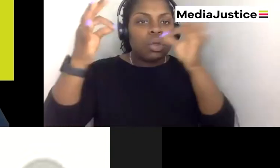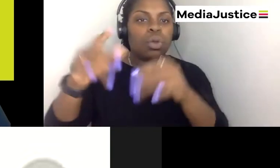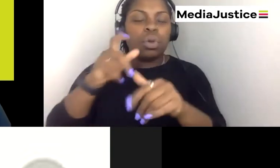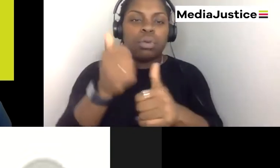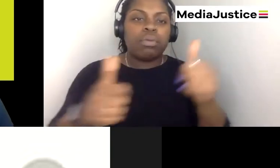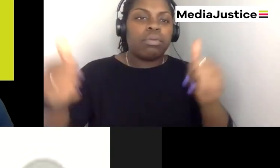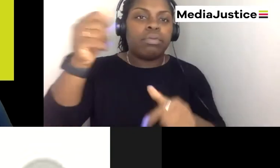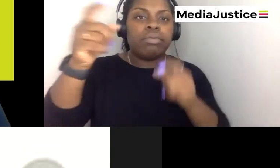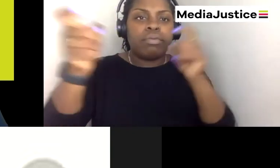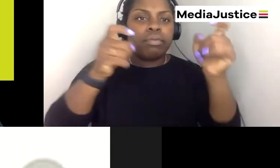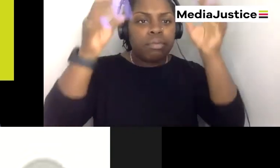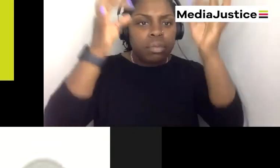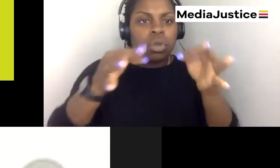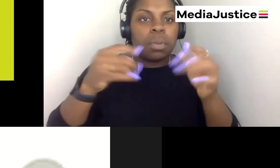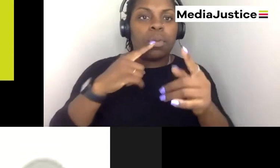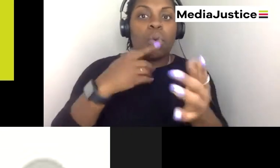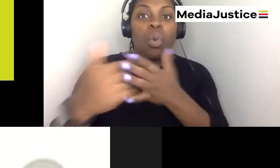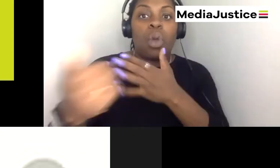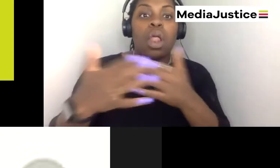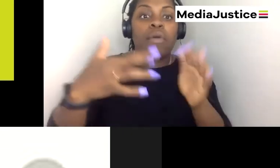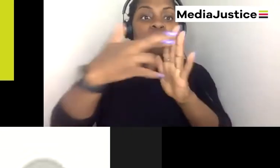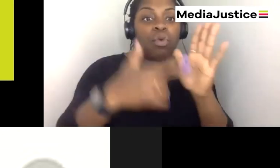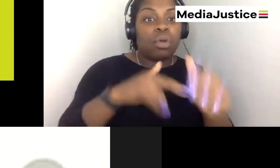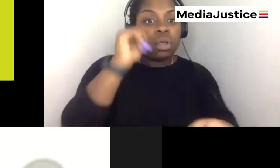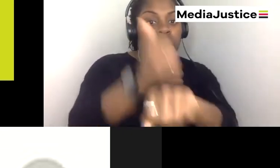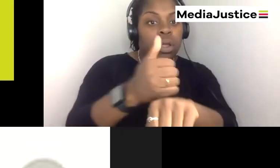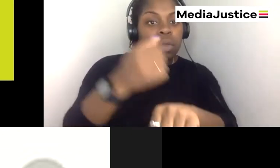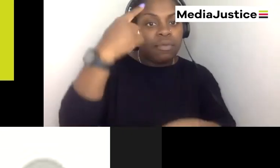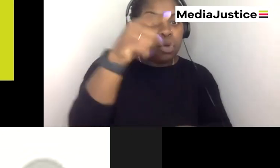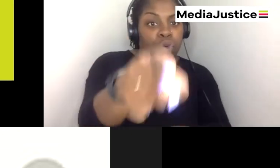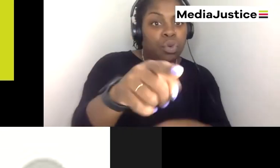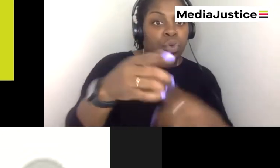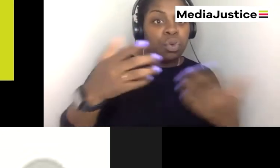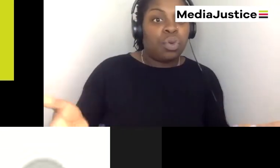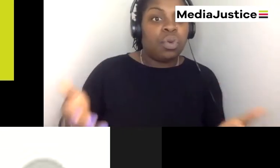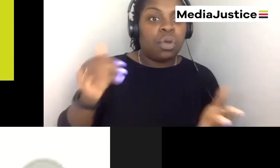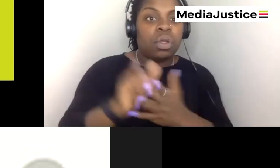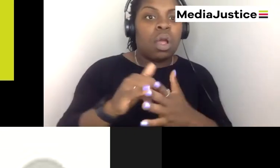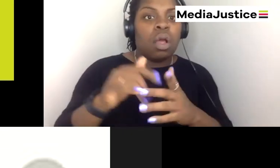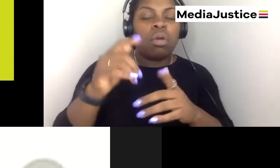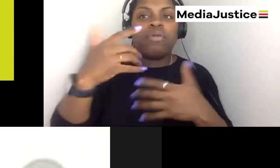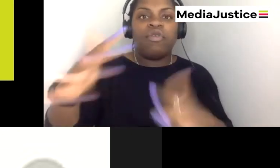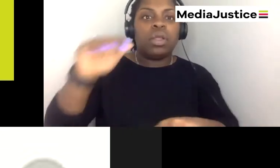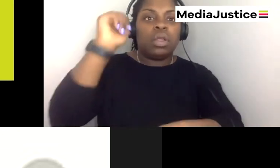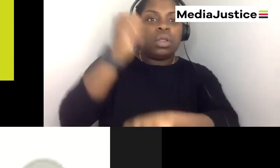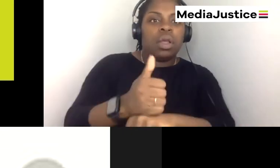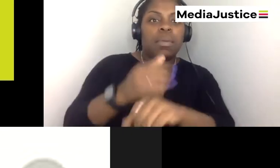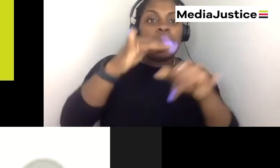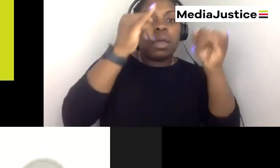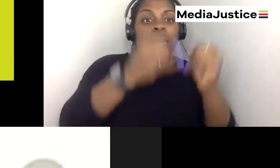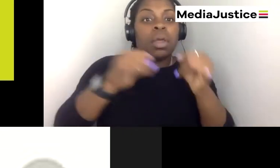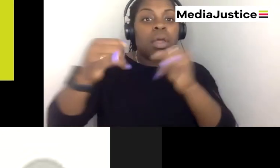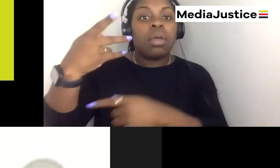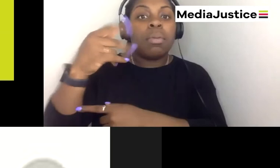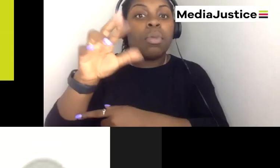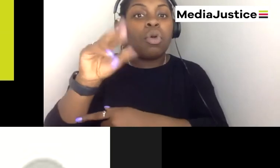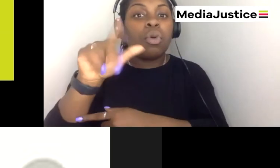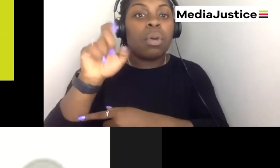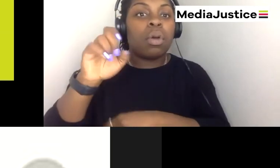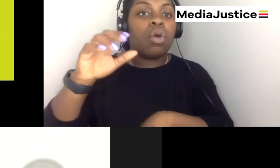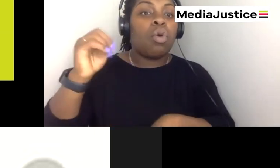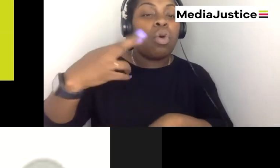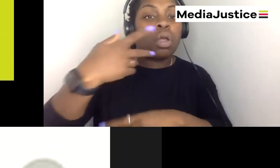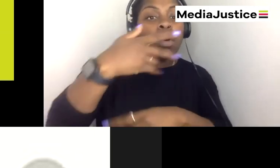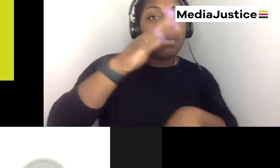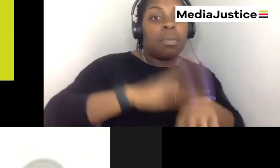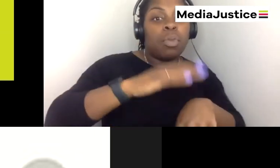individual, the rules that are set up for you, that may be largely set by the individual parole agent or probation